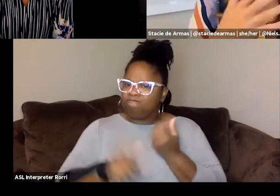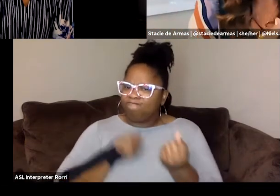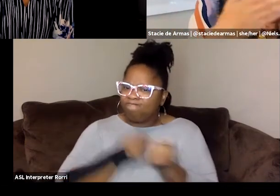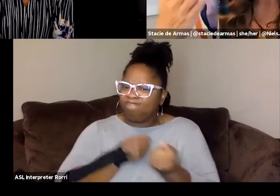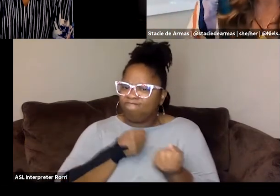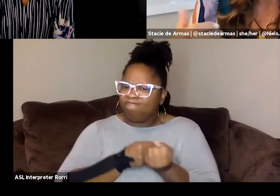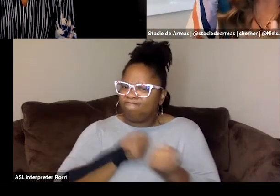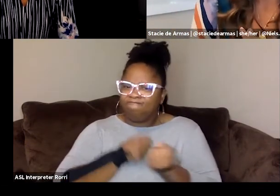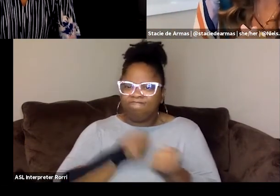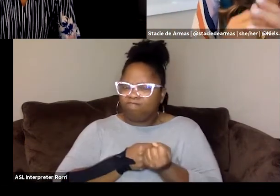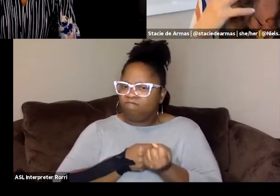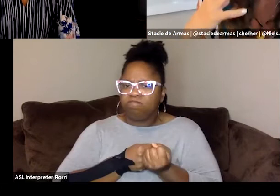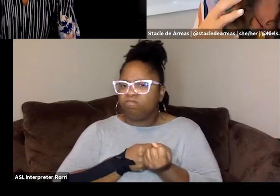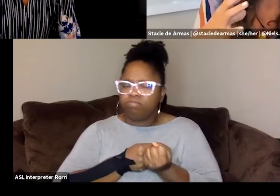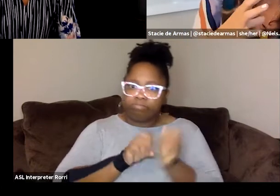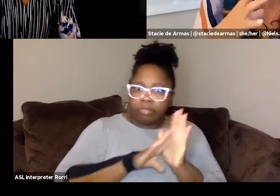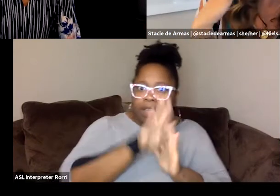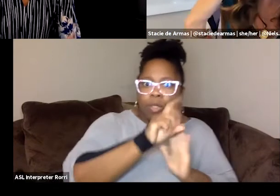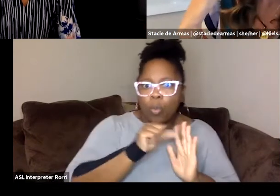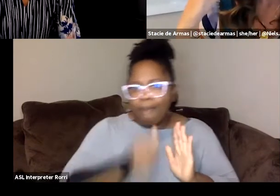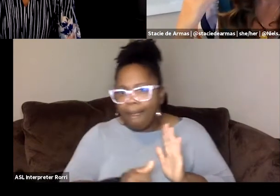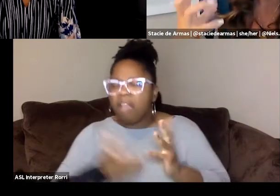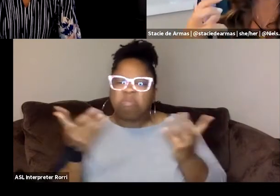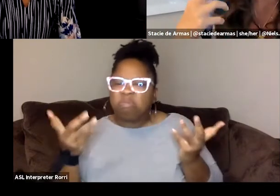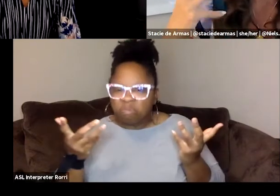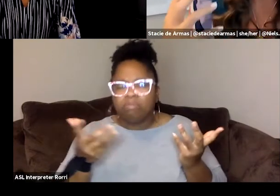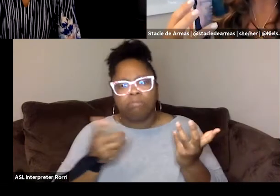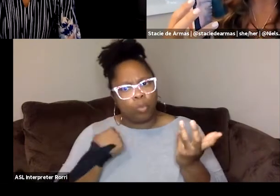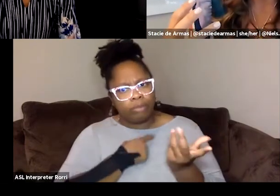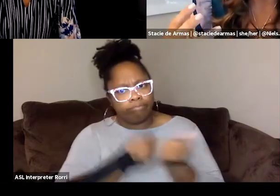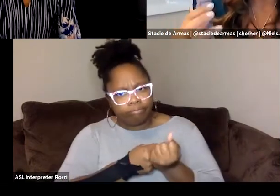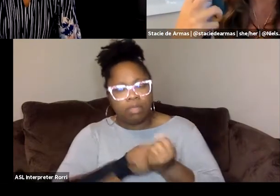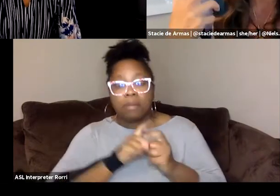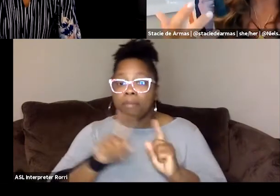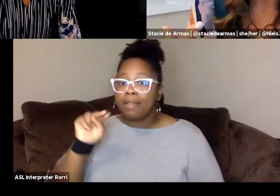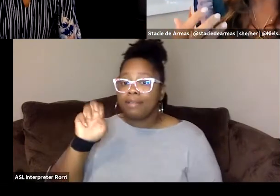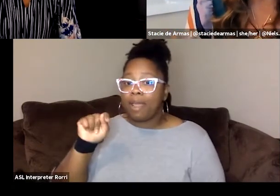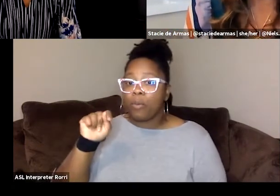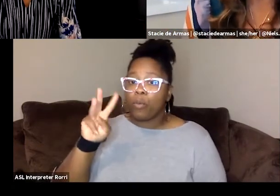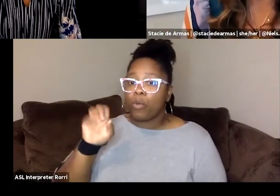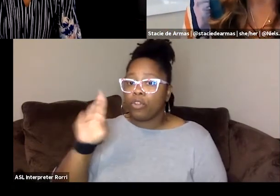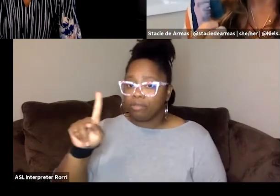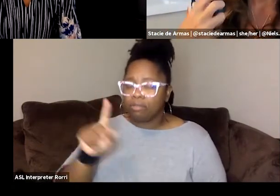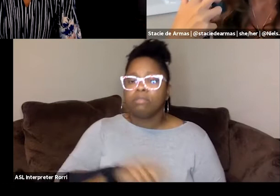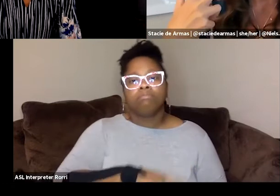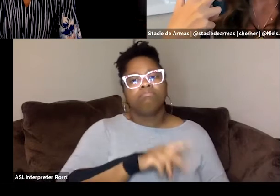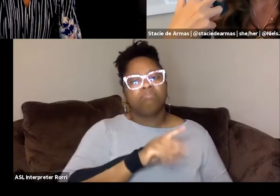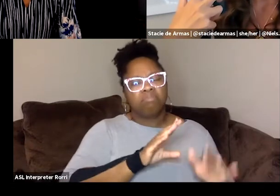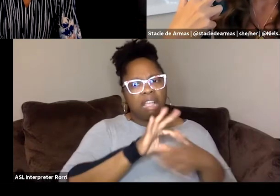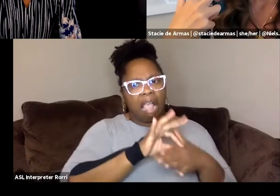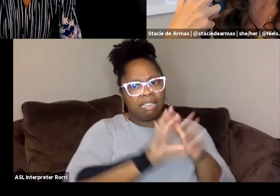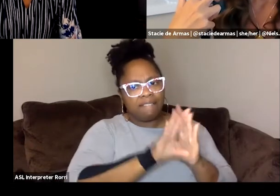content, whether it made it or not. But the point is that I think networks and developers of content see that our community is